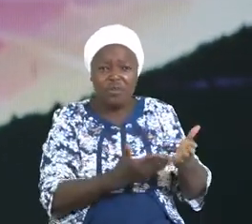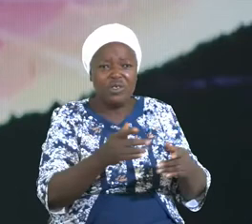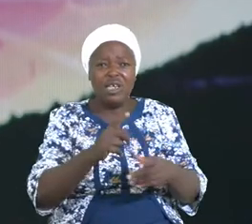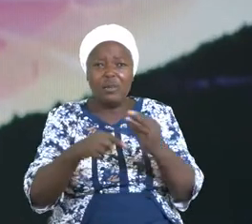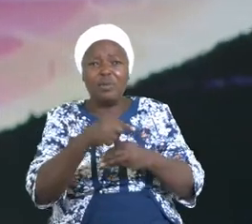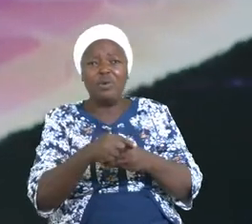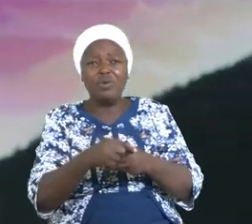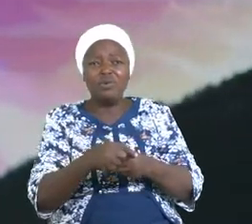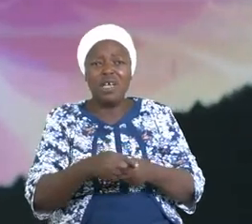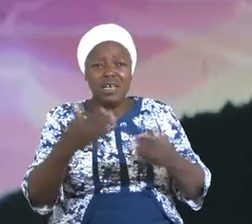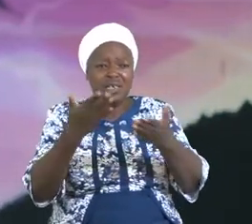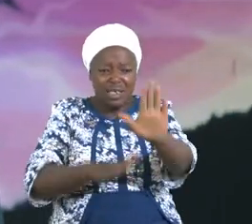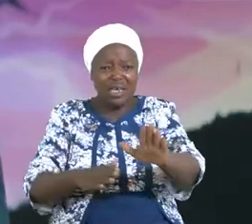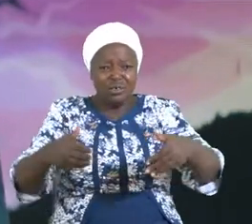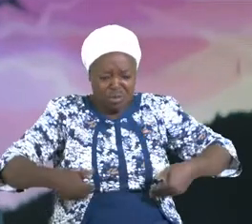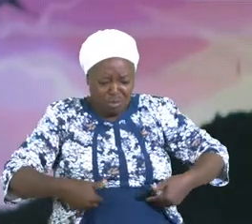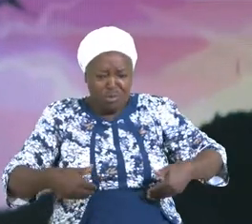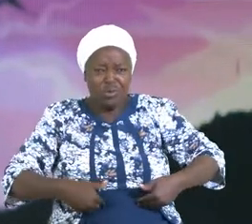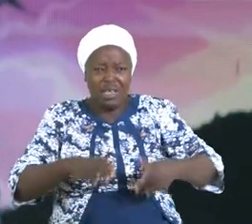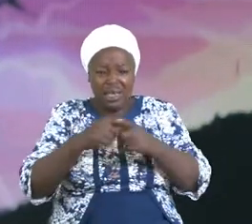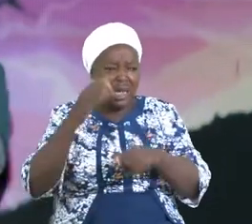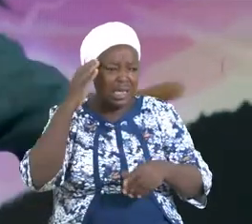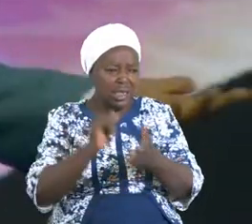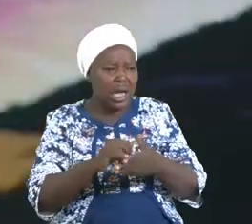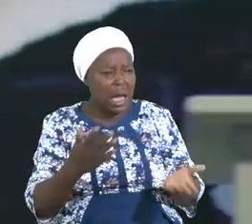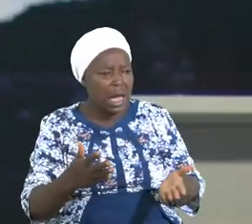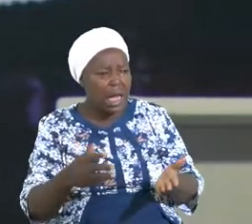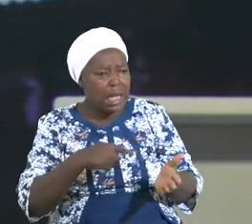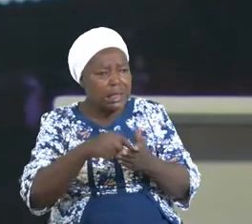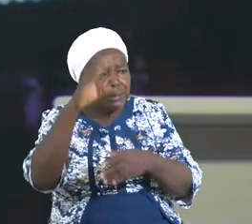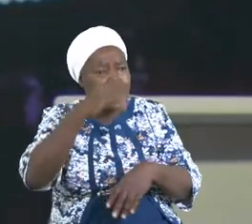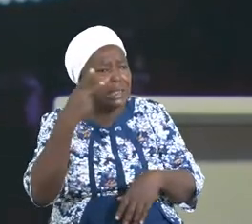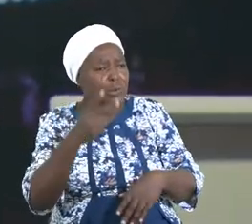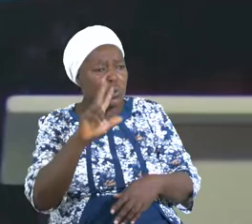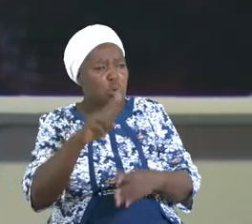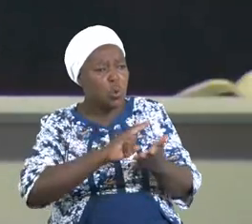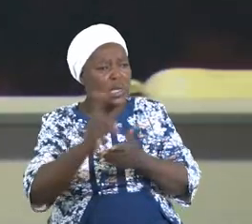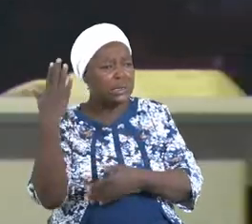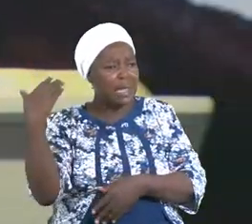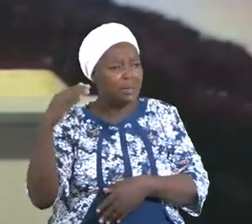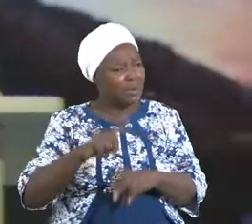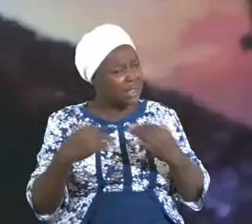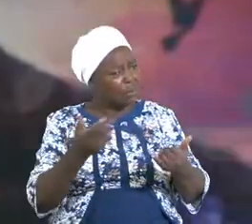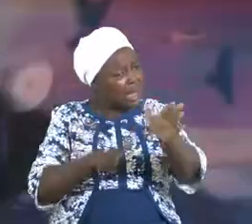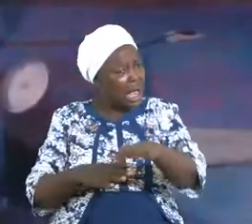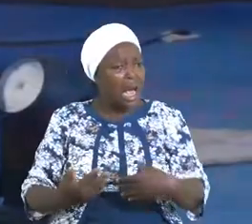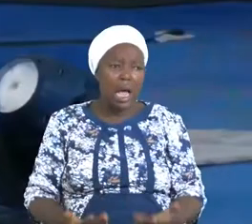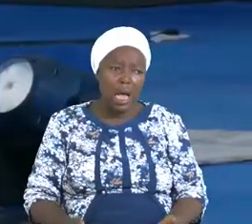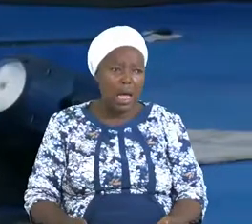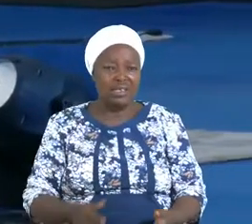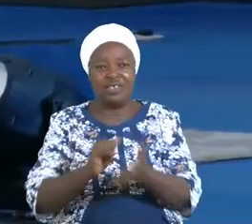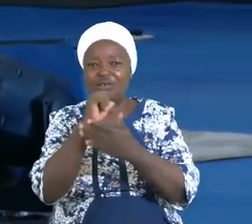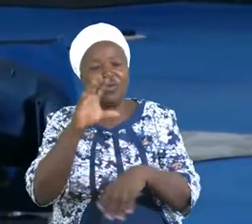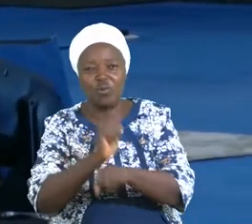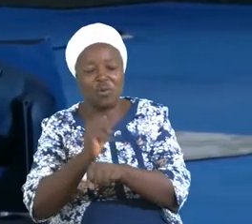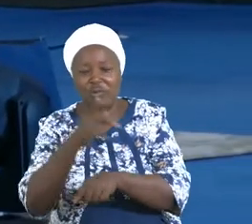I hear that one, I saw him 2 weeks ago, but now he's gone. That's not the work of God.